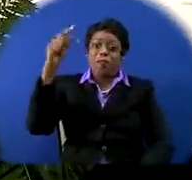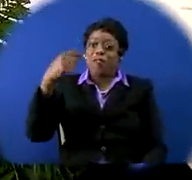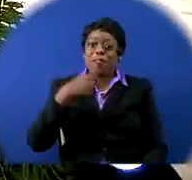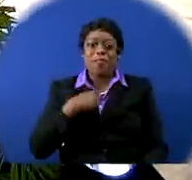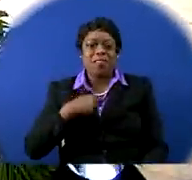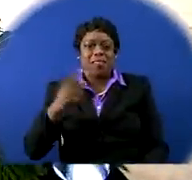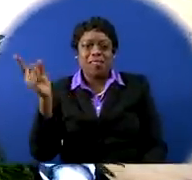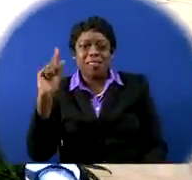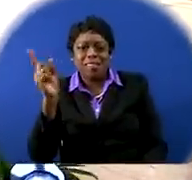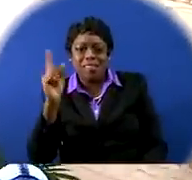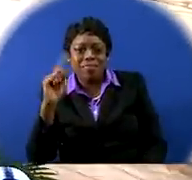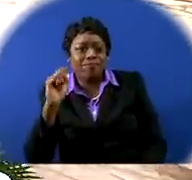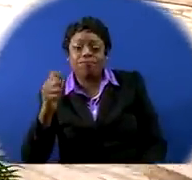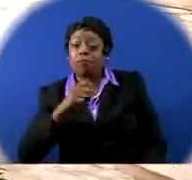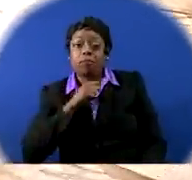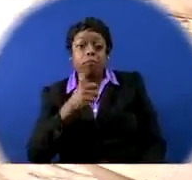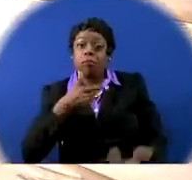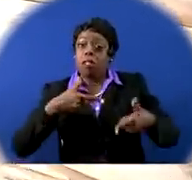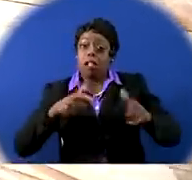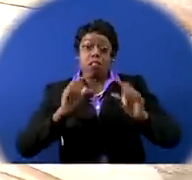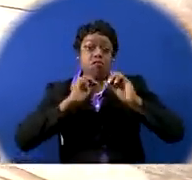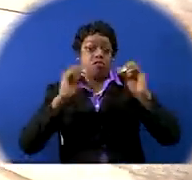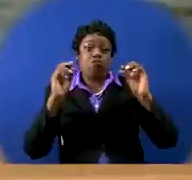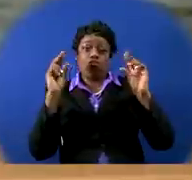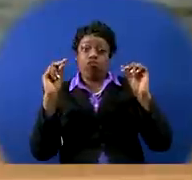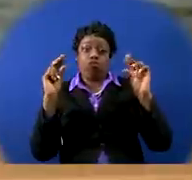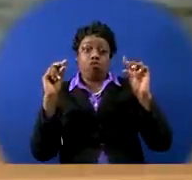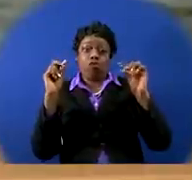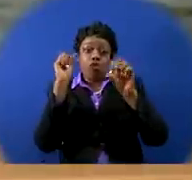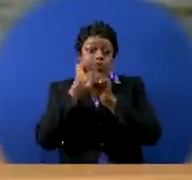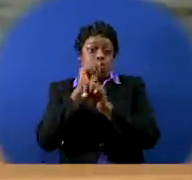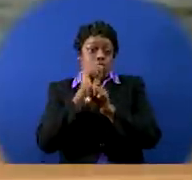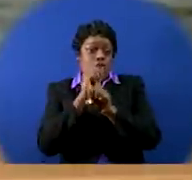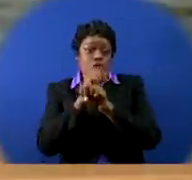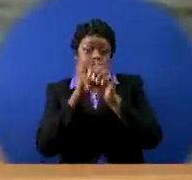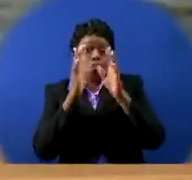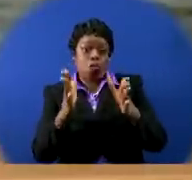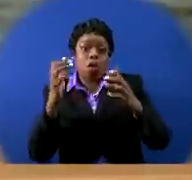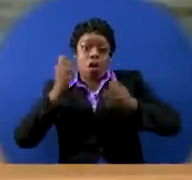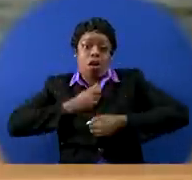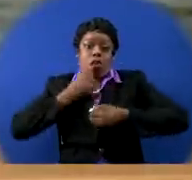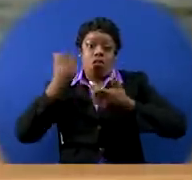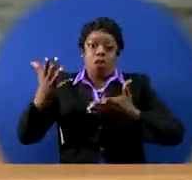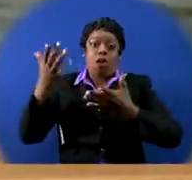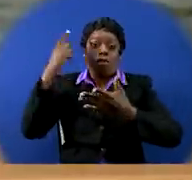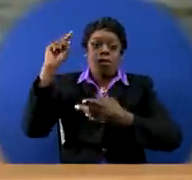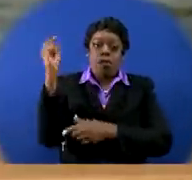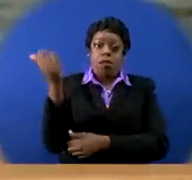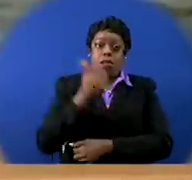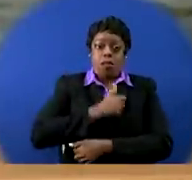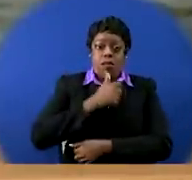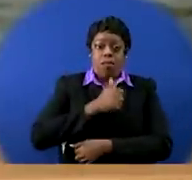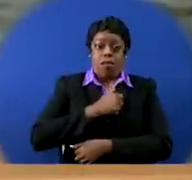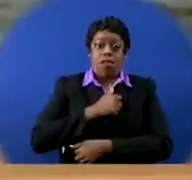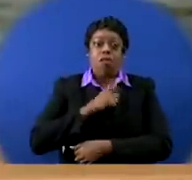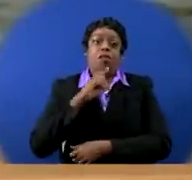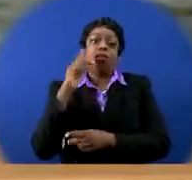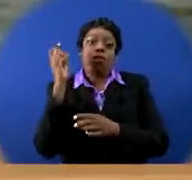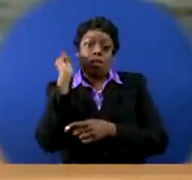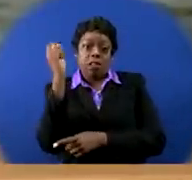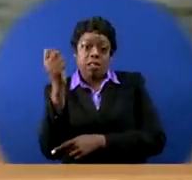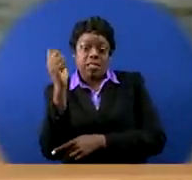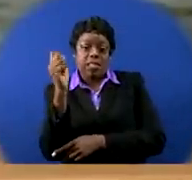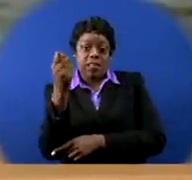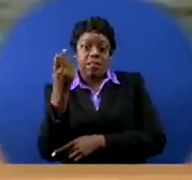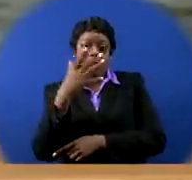who can testify? I'm not gonna let any rocks cry for me, because I got my own praise. I got my own testimony. Put a pin right